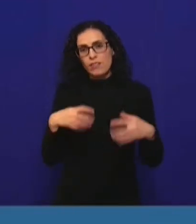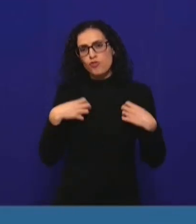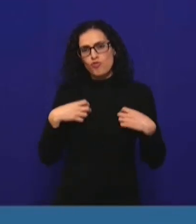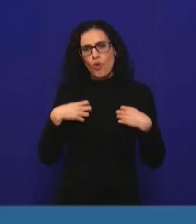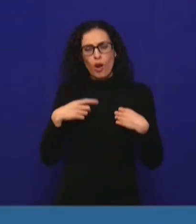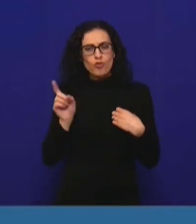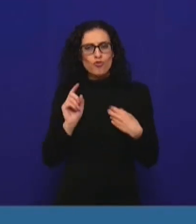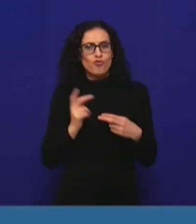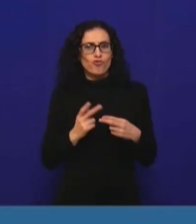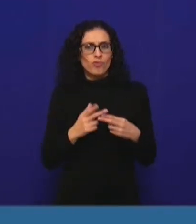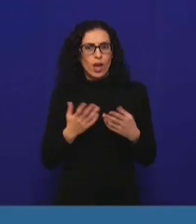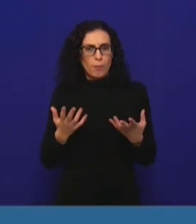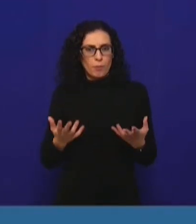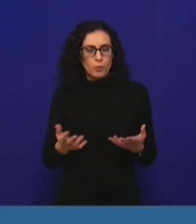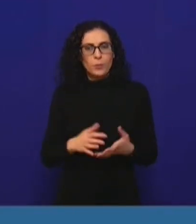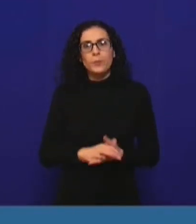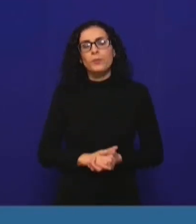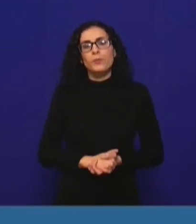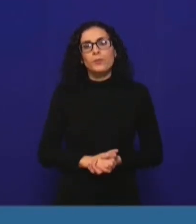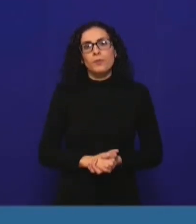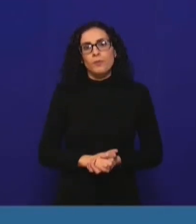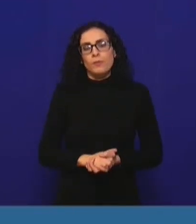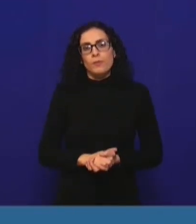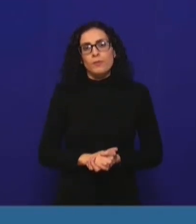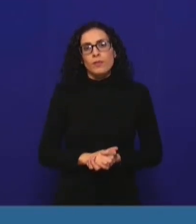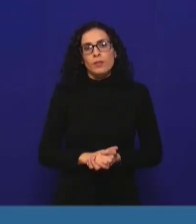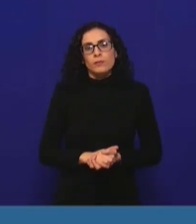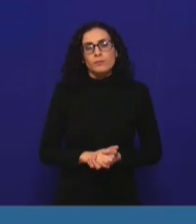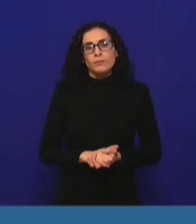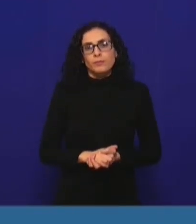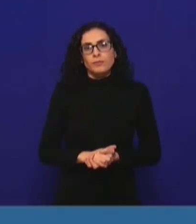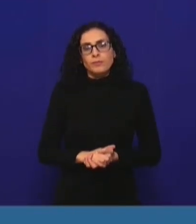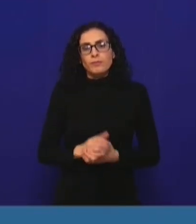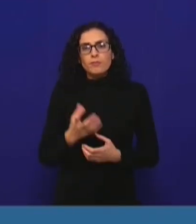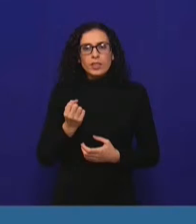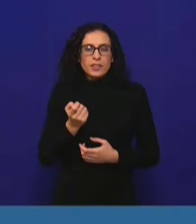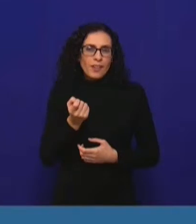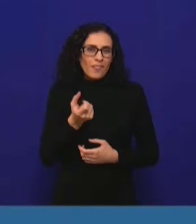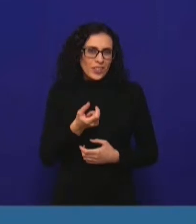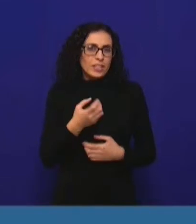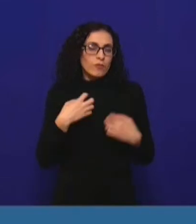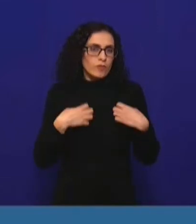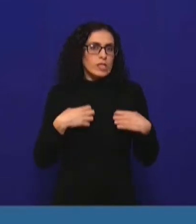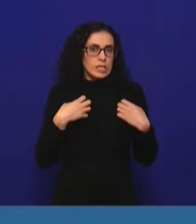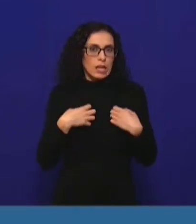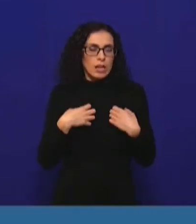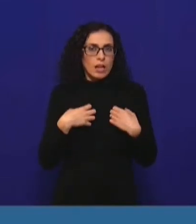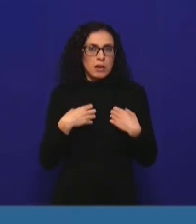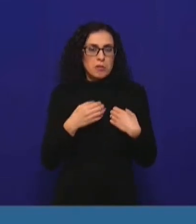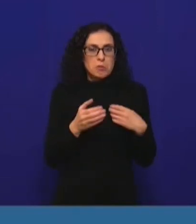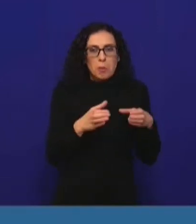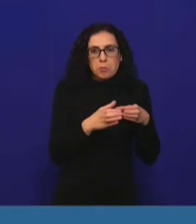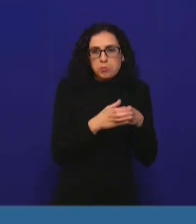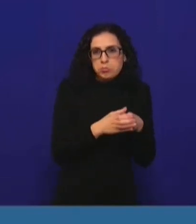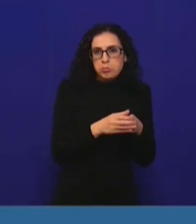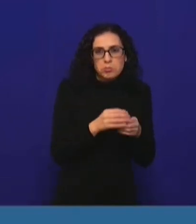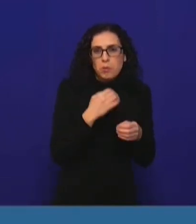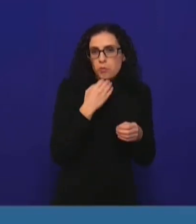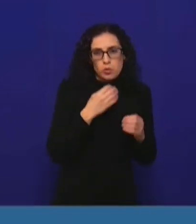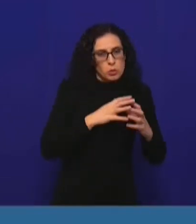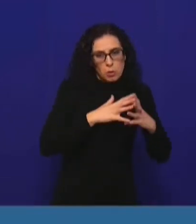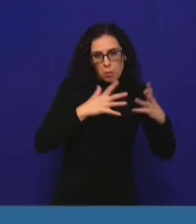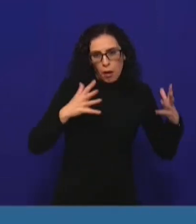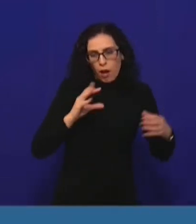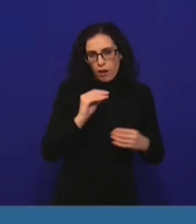kien ħarsu l-maġġor parti tal-każijiet fejn qegħdin ikunu ikollna ftit każijiet fl-iskejjel li clusters ma jilħqux